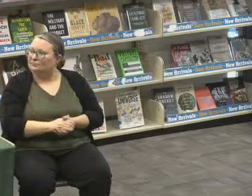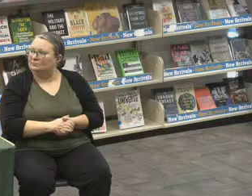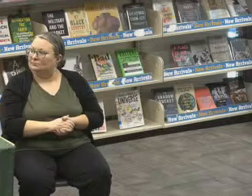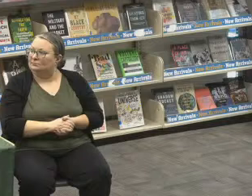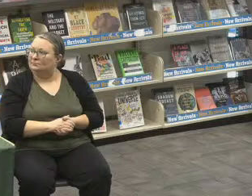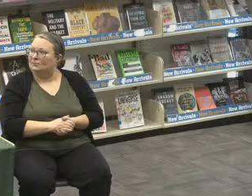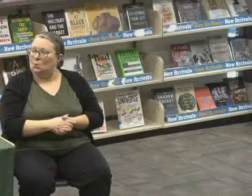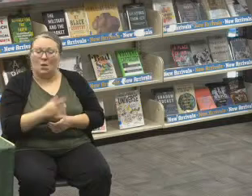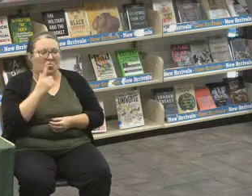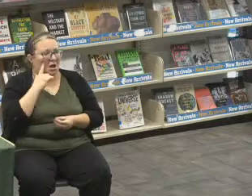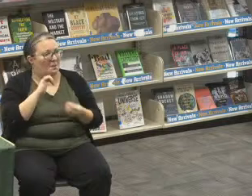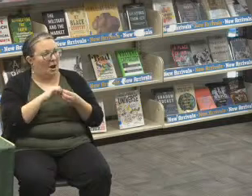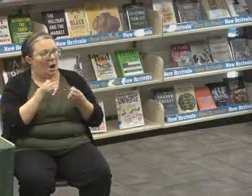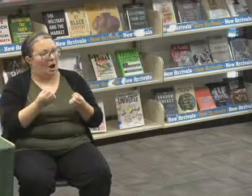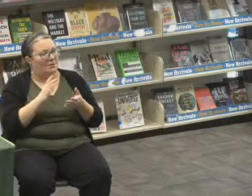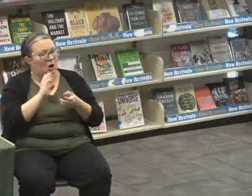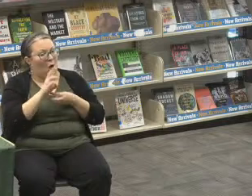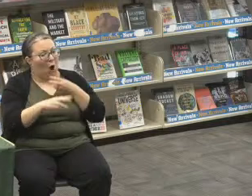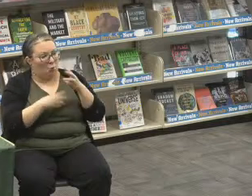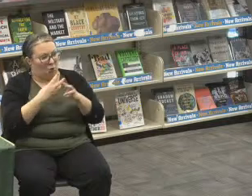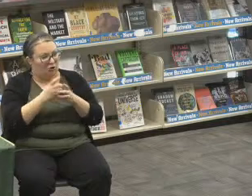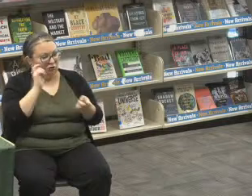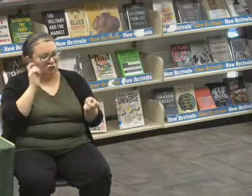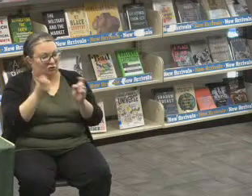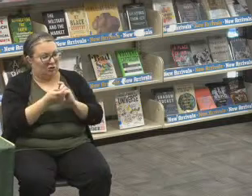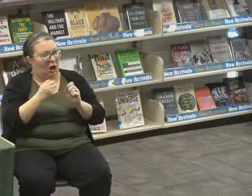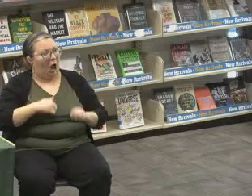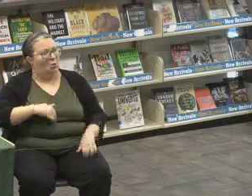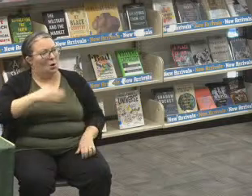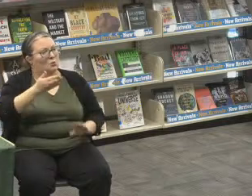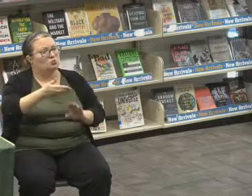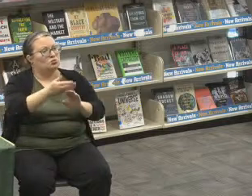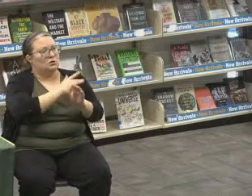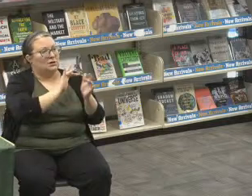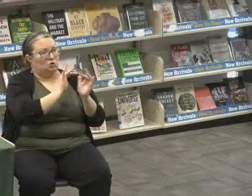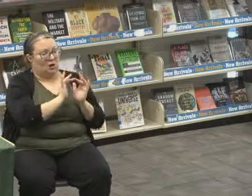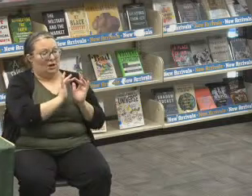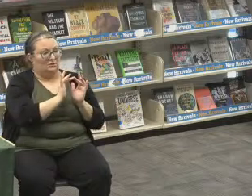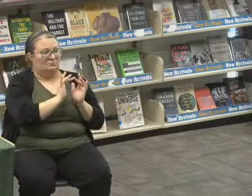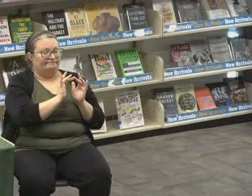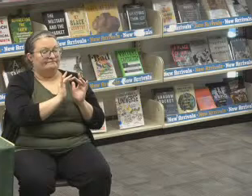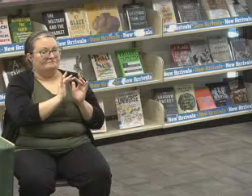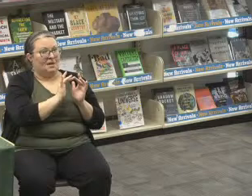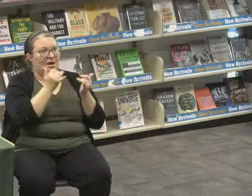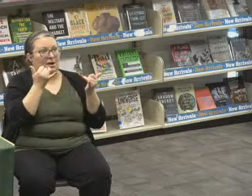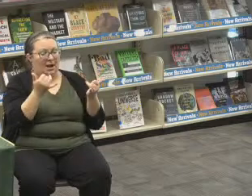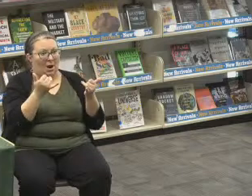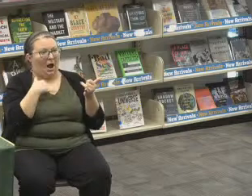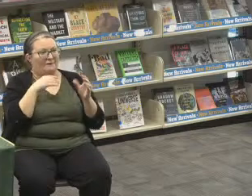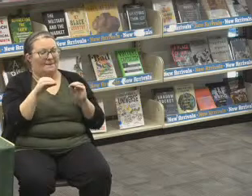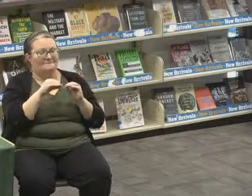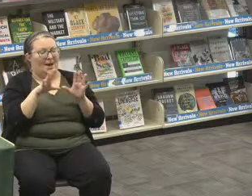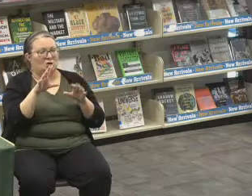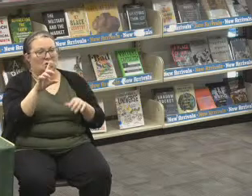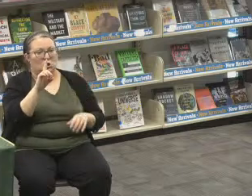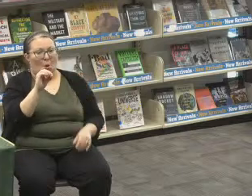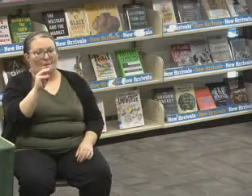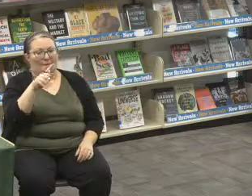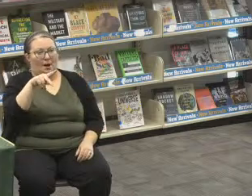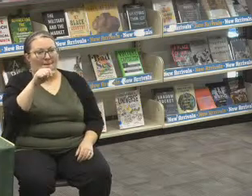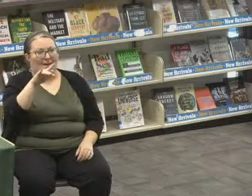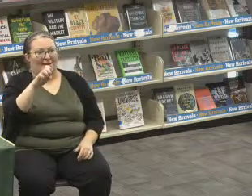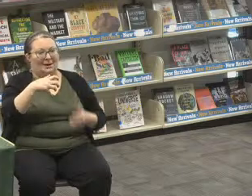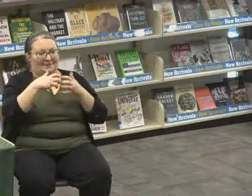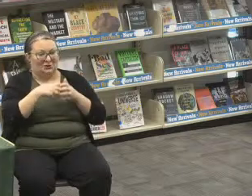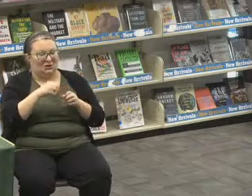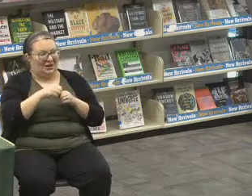When we think about how much our worlds have changed, I grew up in the pre-internet era, and all of a sudden I have a magic dopamine machine in my pocket that I can